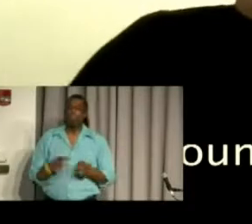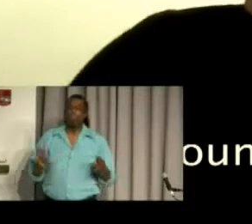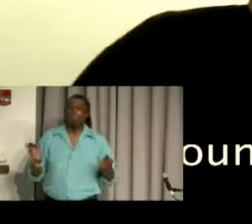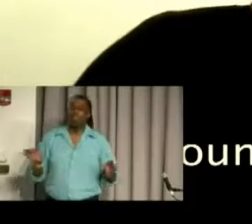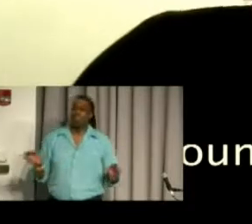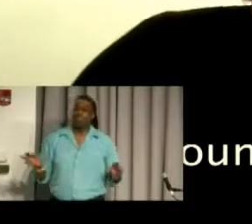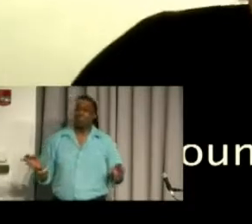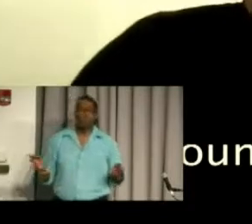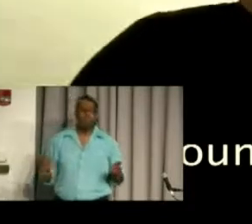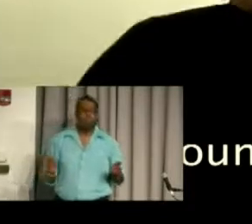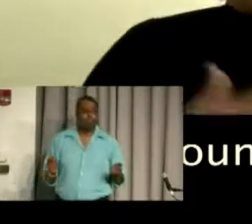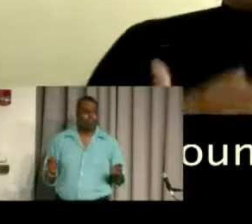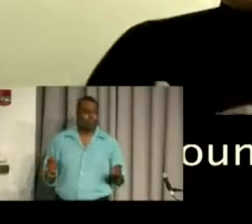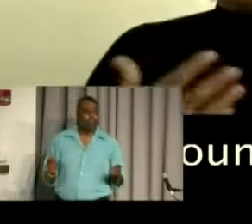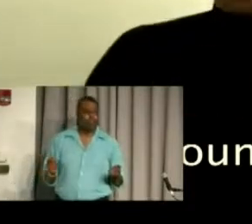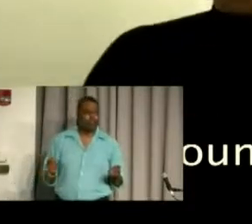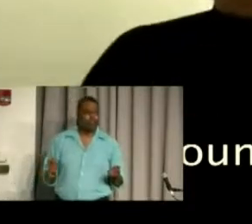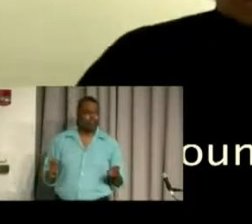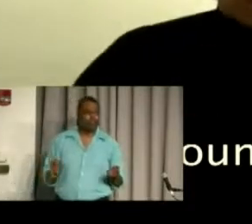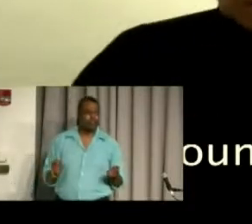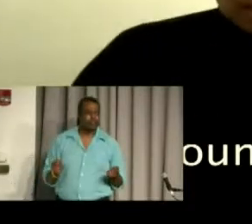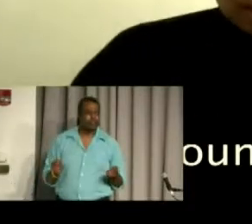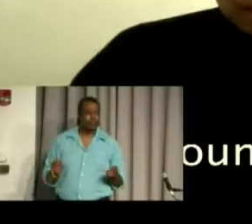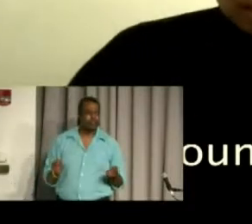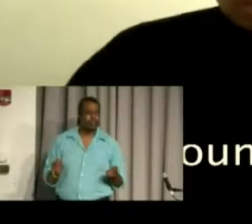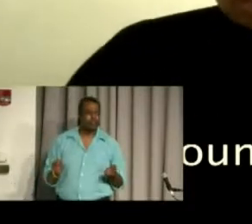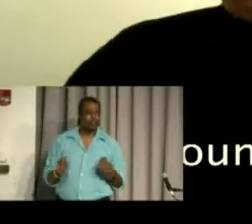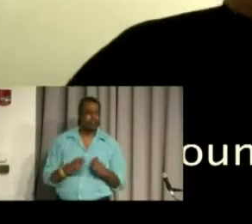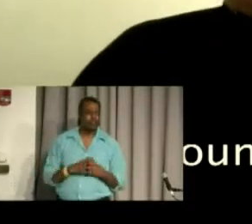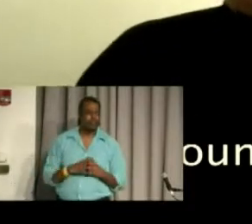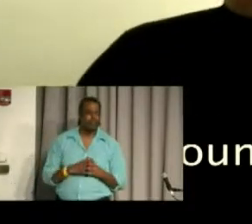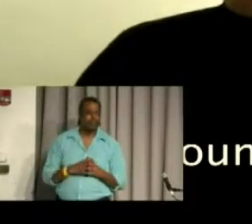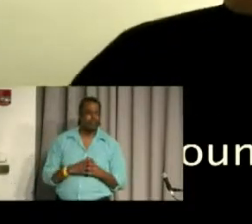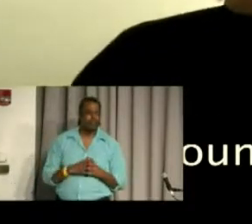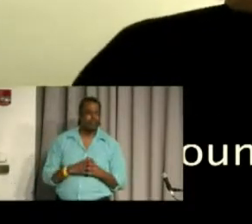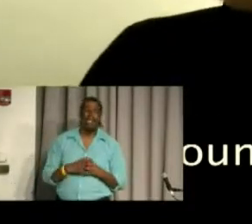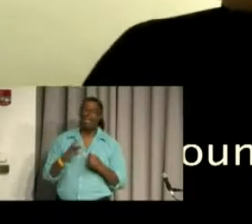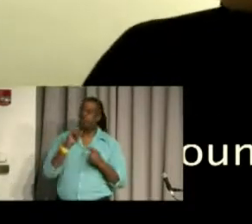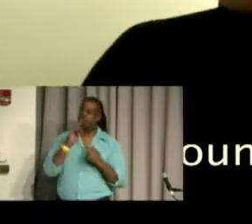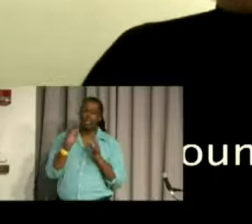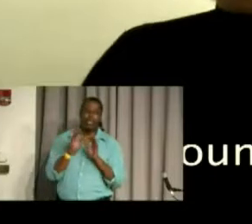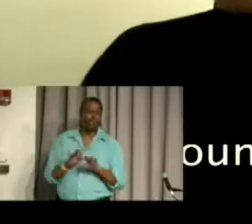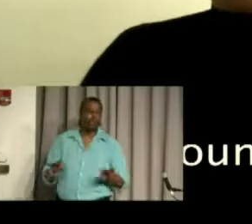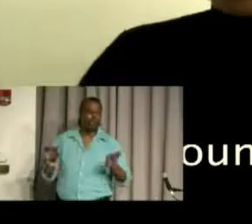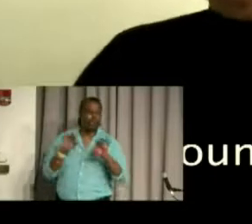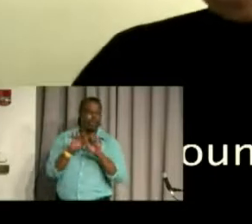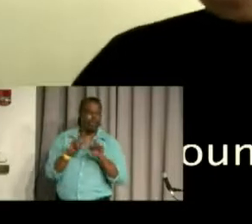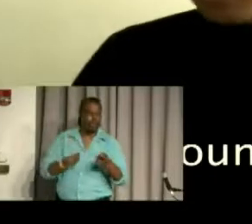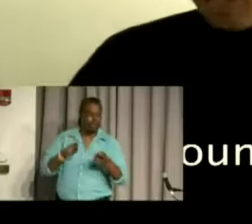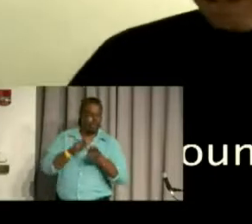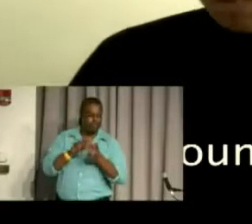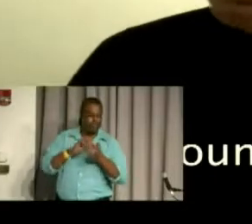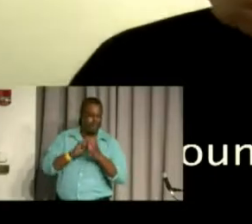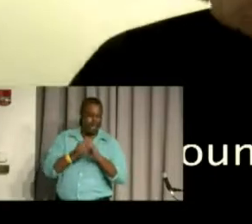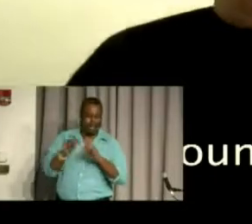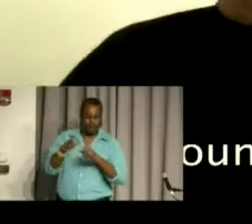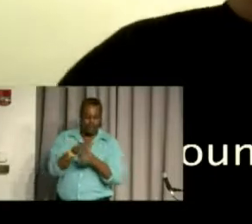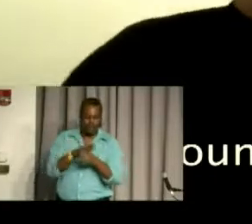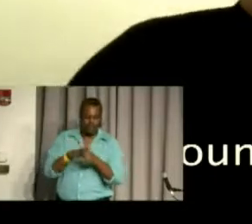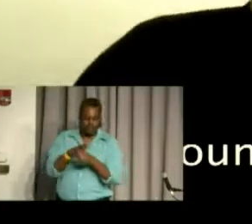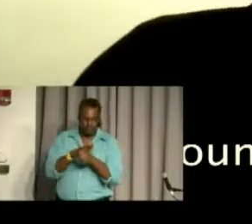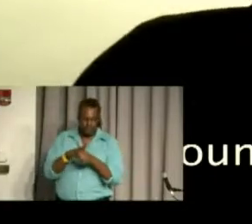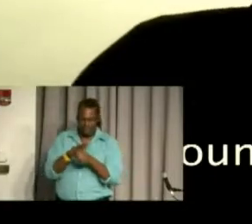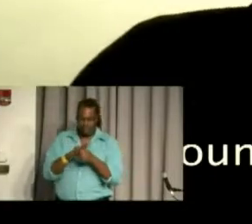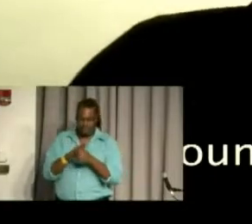Absolutely. So, I mean, it is really important to be specific about how this region has developed